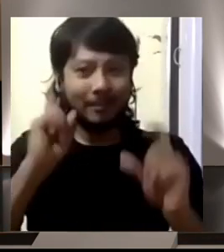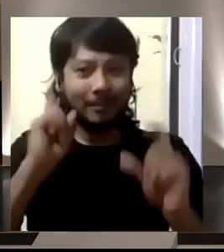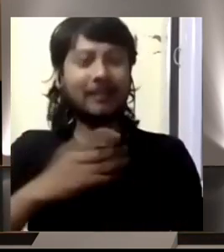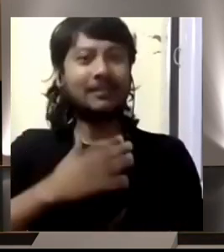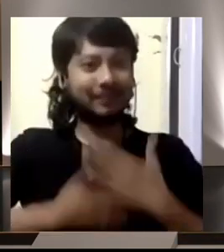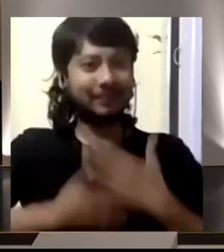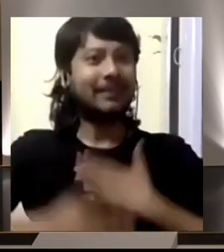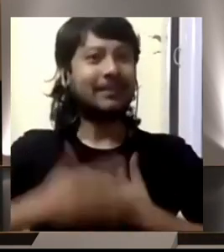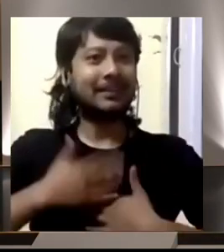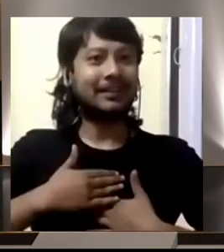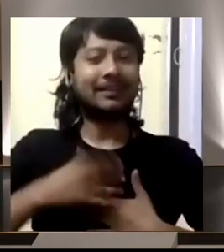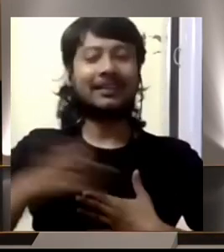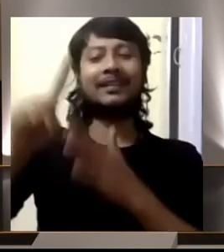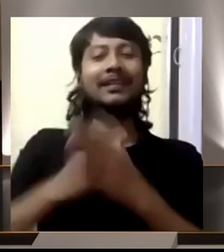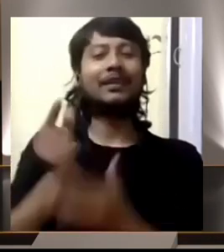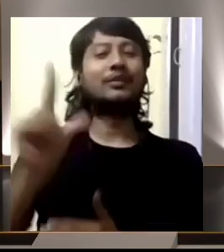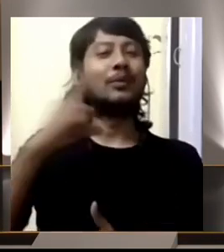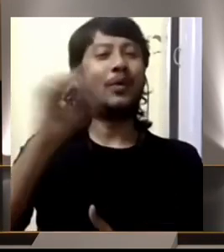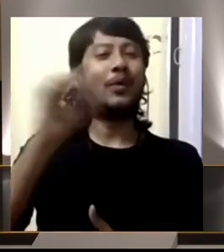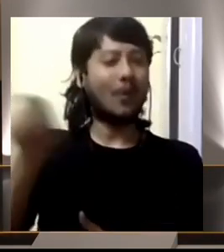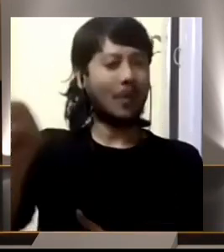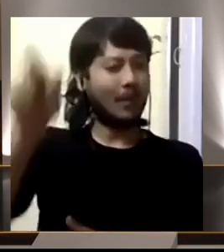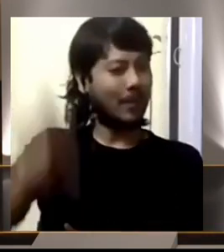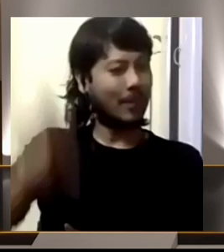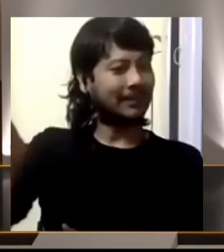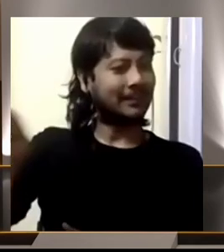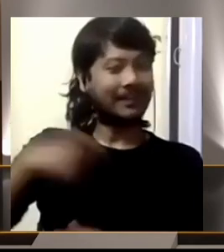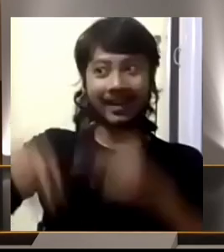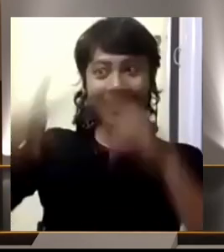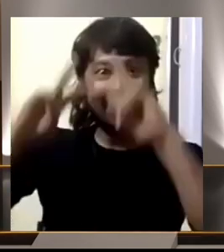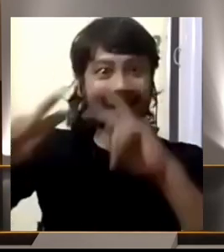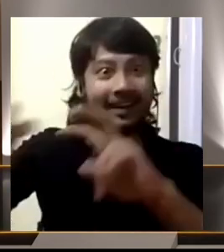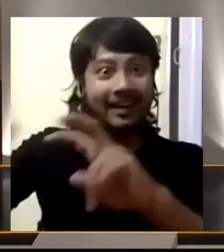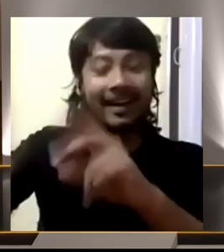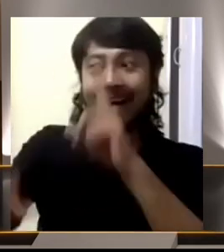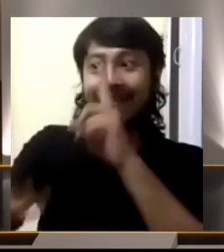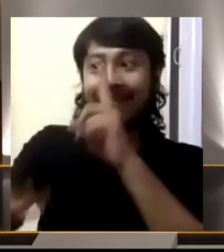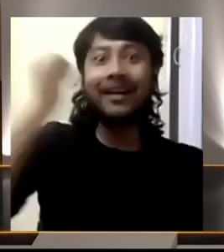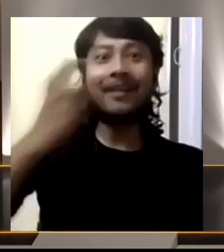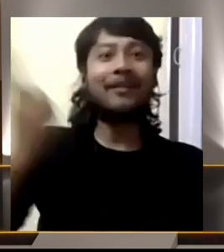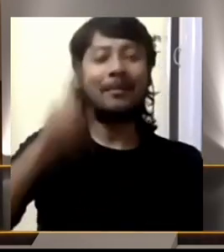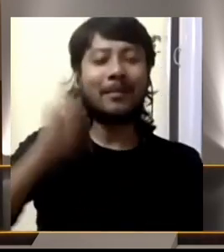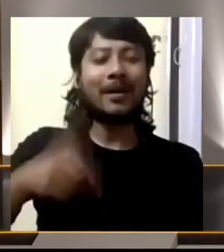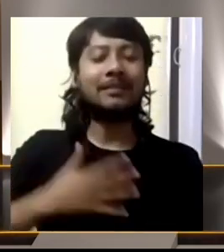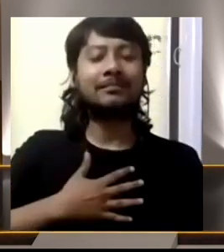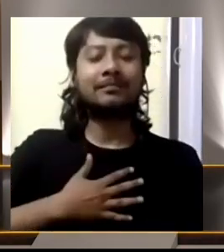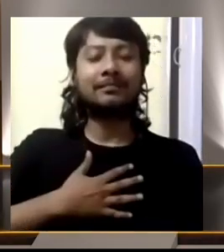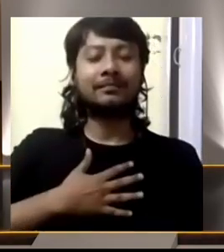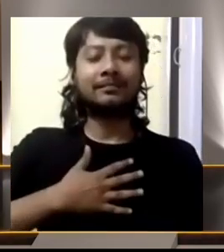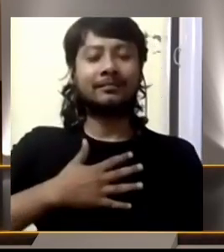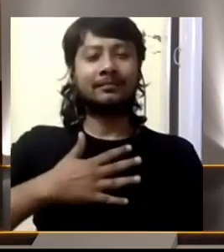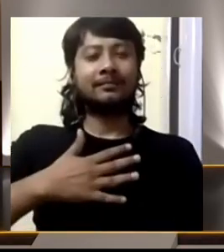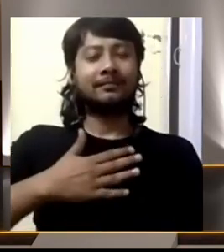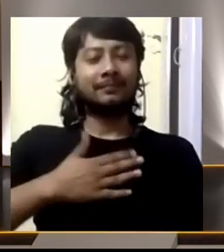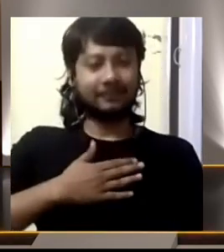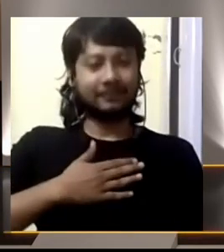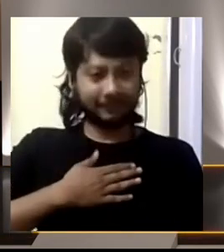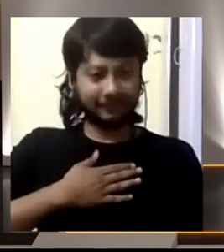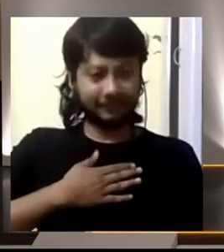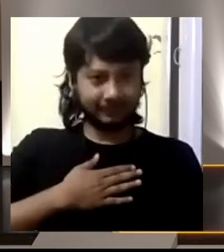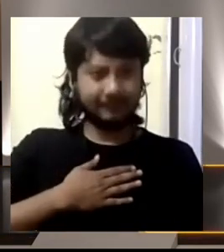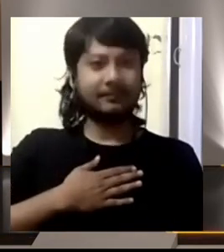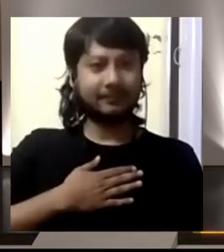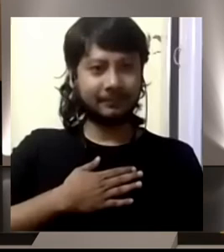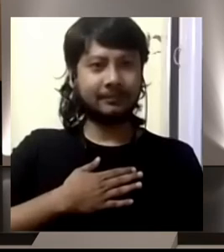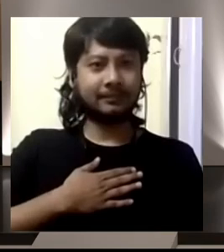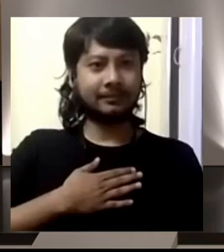to take a deep breath and wait until others are ready before showing up with my hurry or my worry, so I